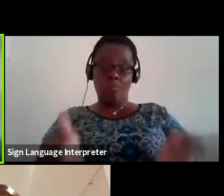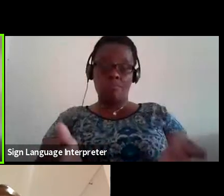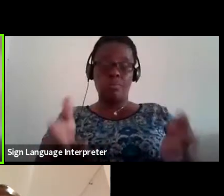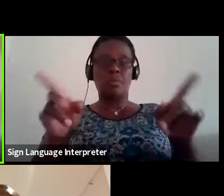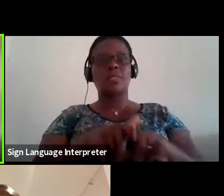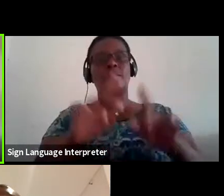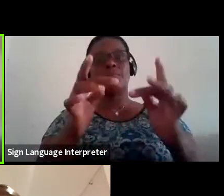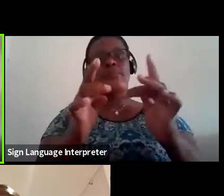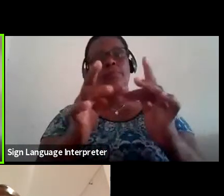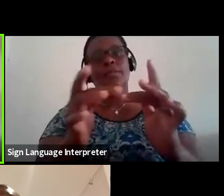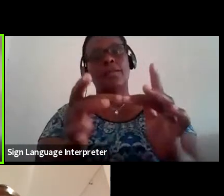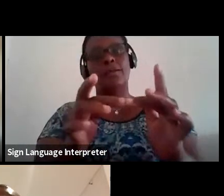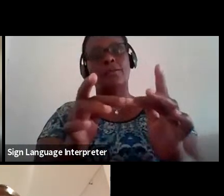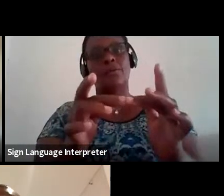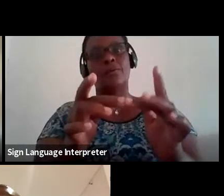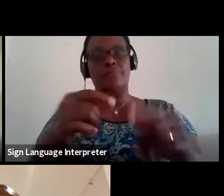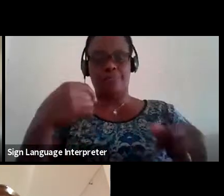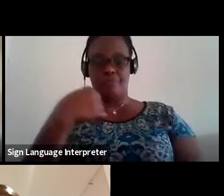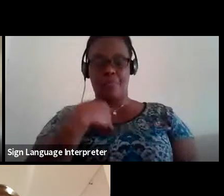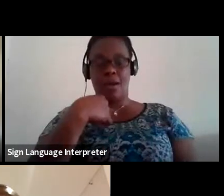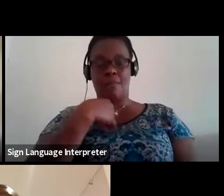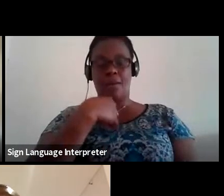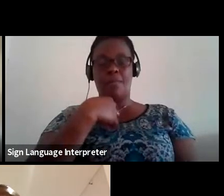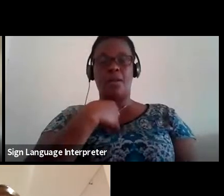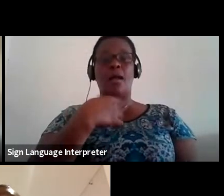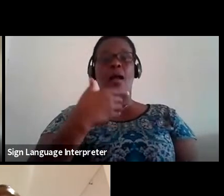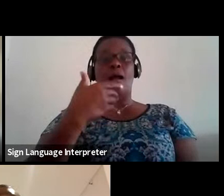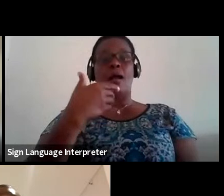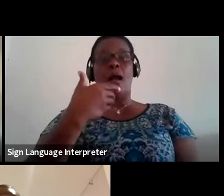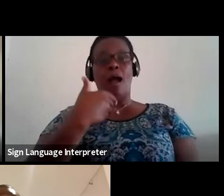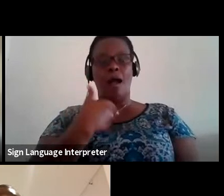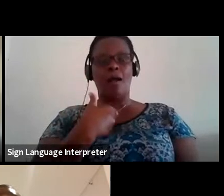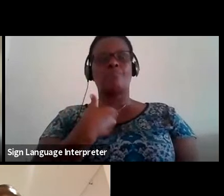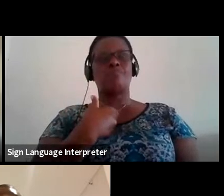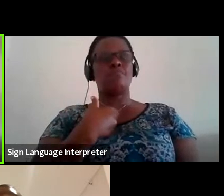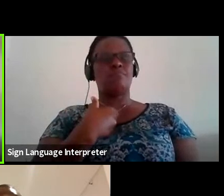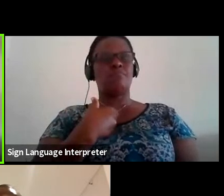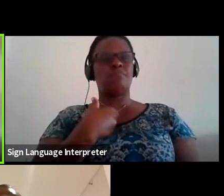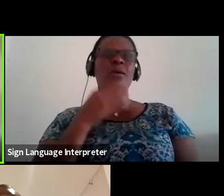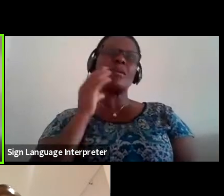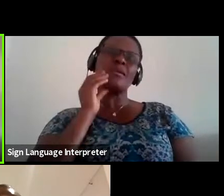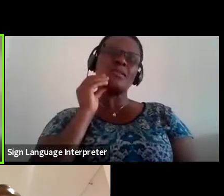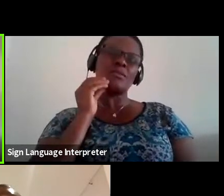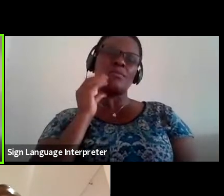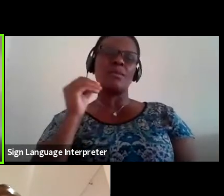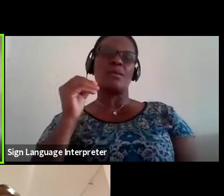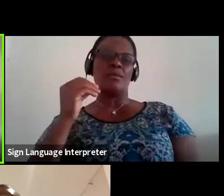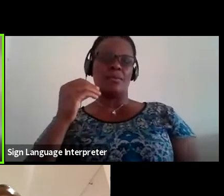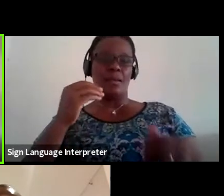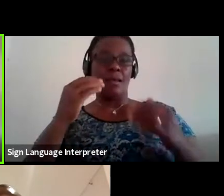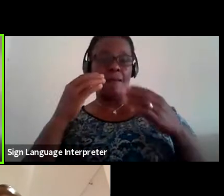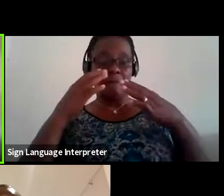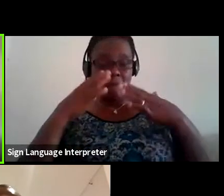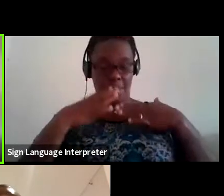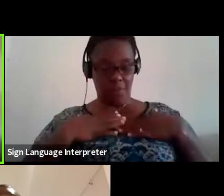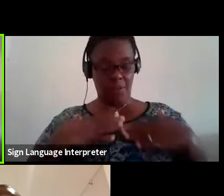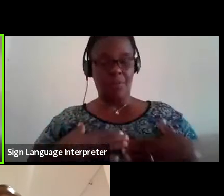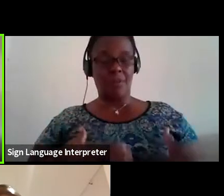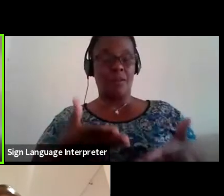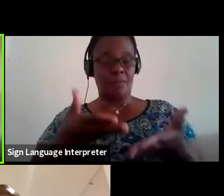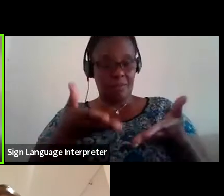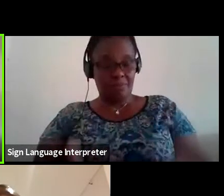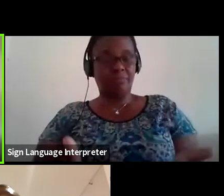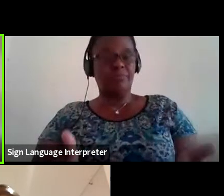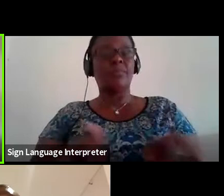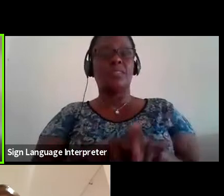own case, I have suffered both physical surveillance and digital surveillance. Physical